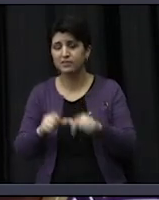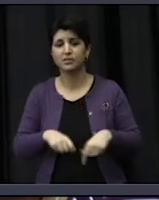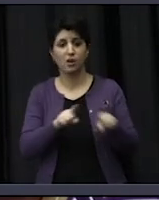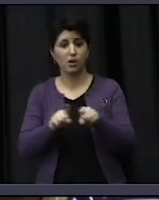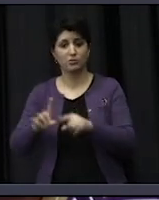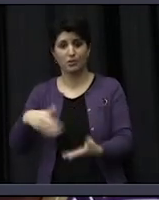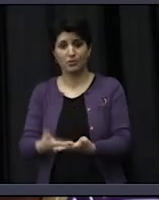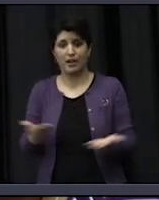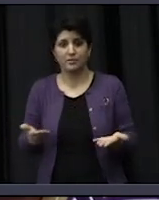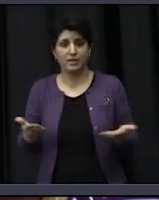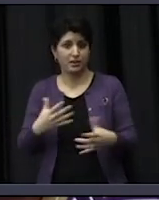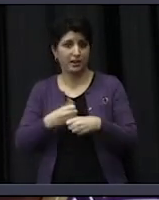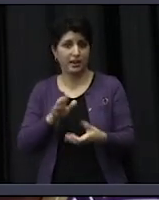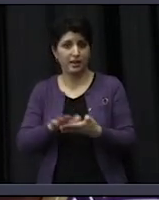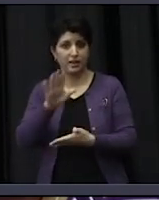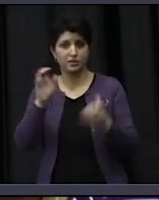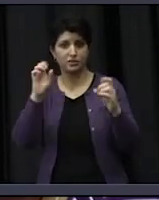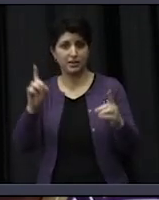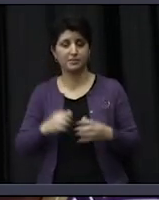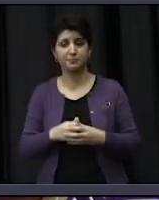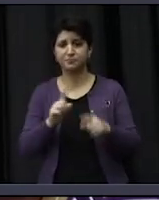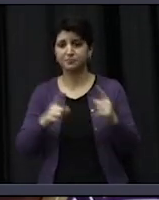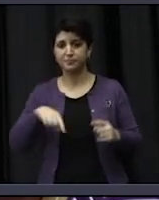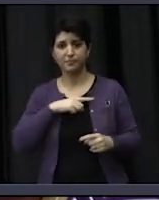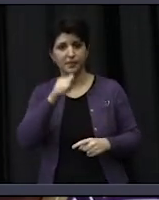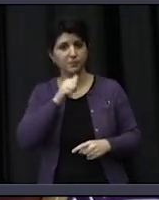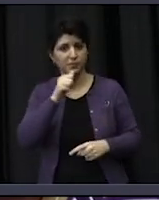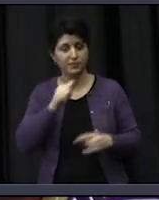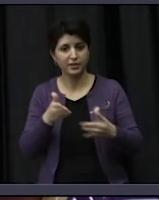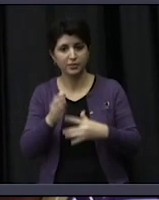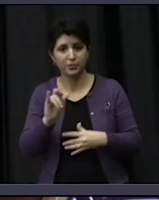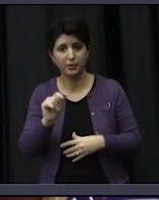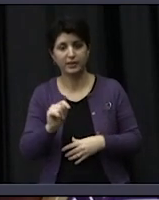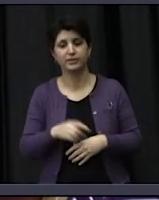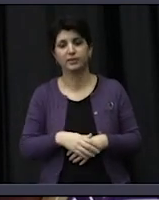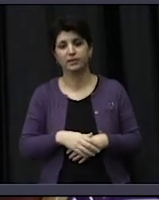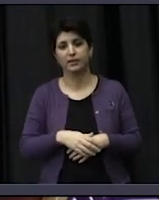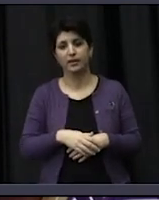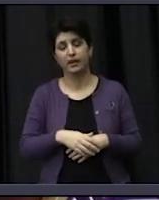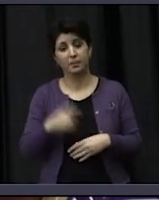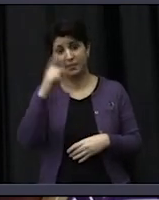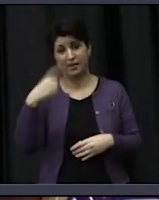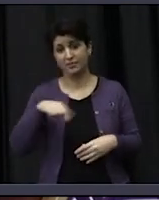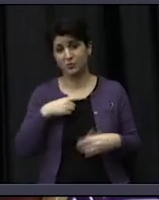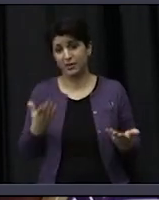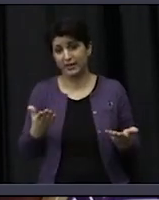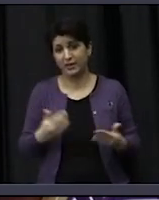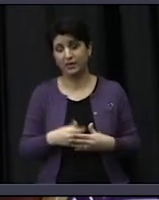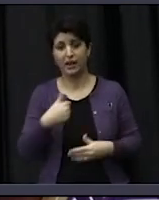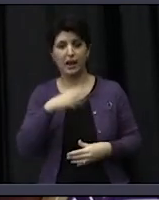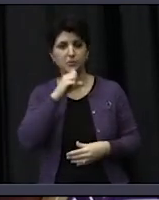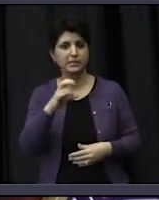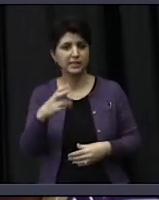apparent that we can overcome those feelings and persevere through them, because we're here. I was 17 years old when